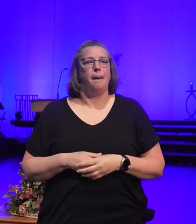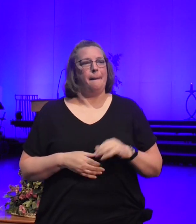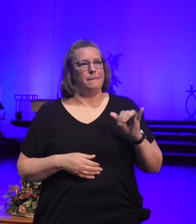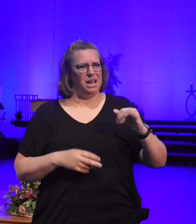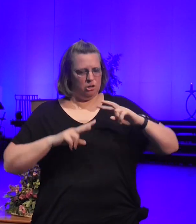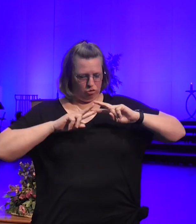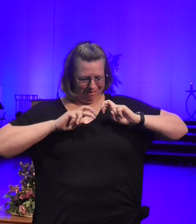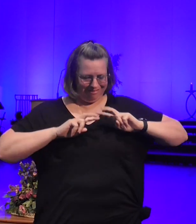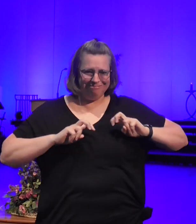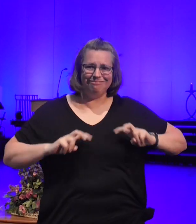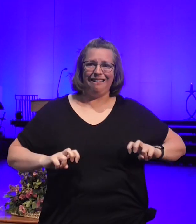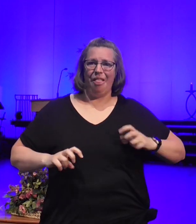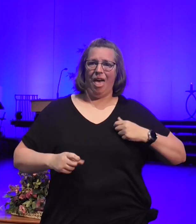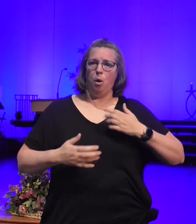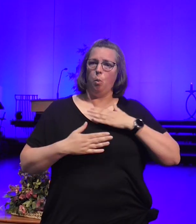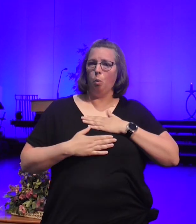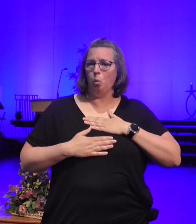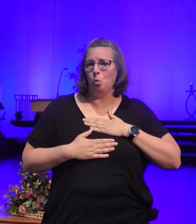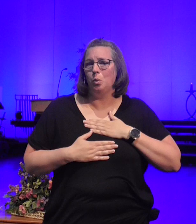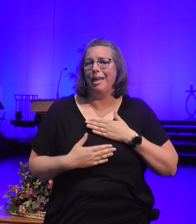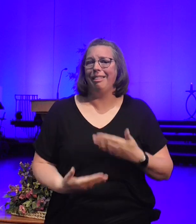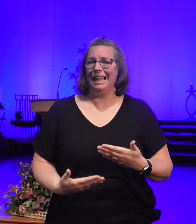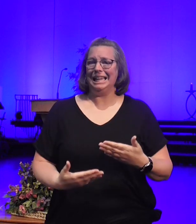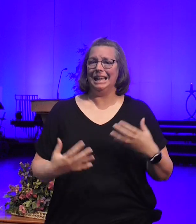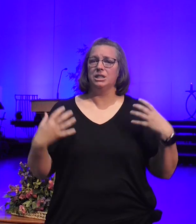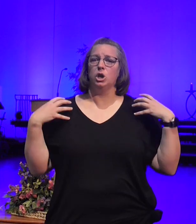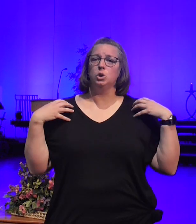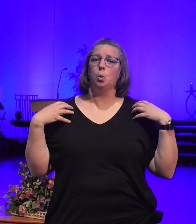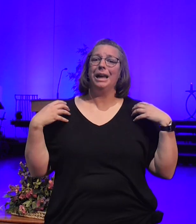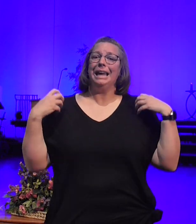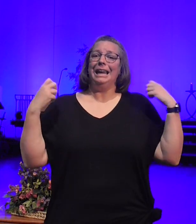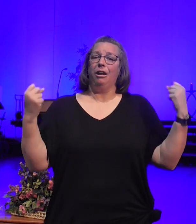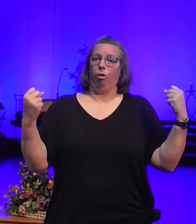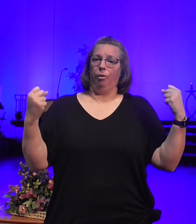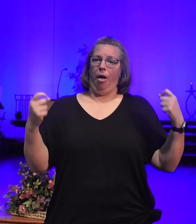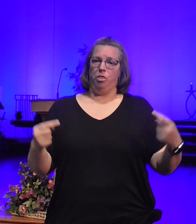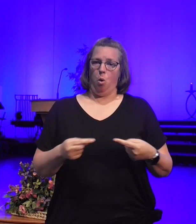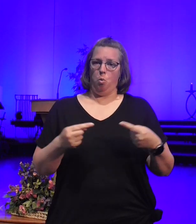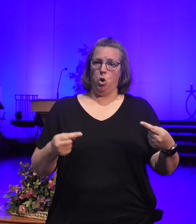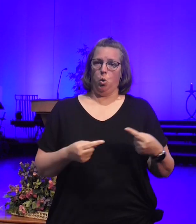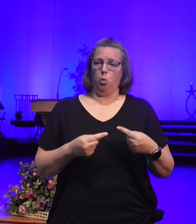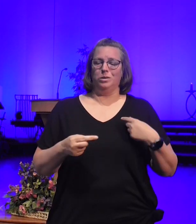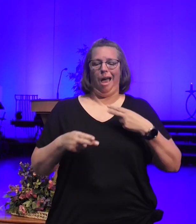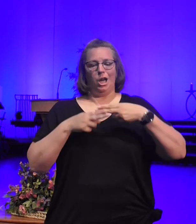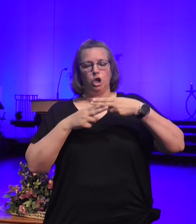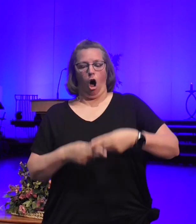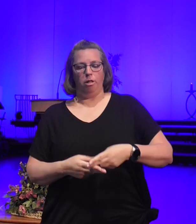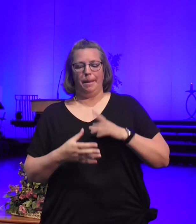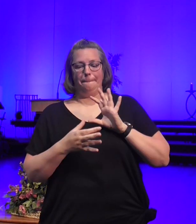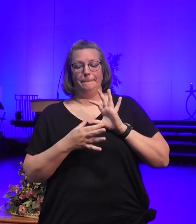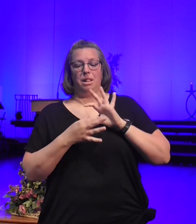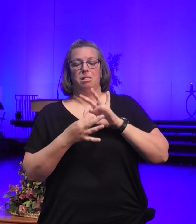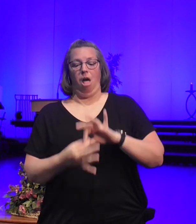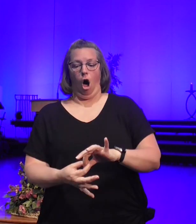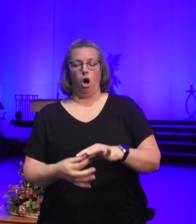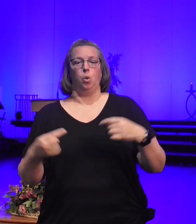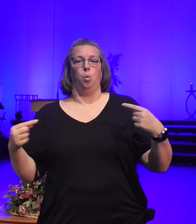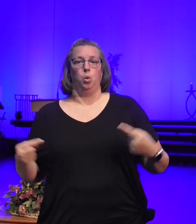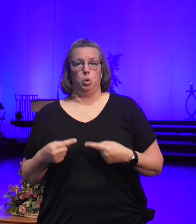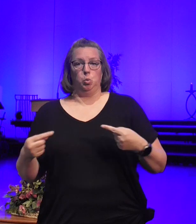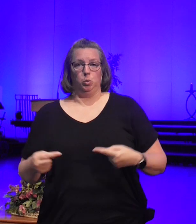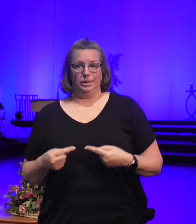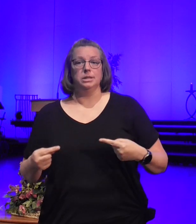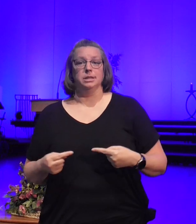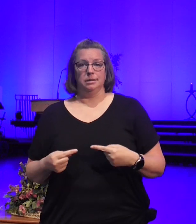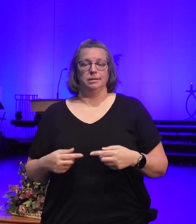and it takes that willingness to heal that wound. I call these belong wounds. A lot of our